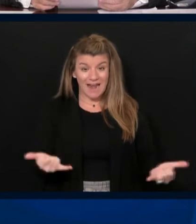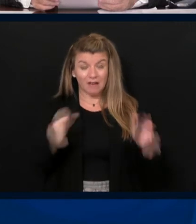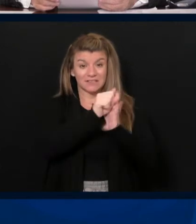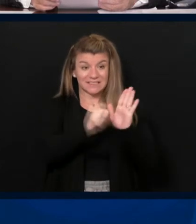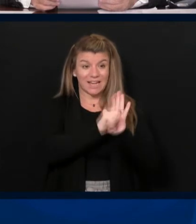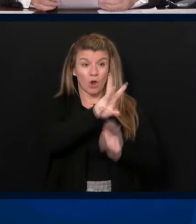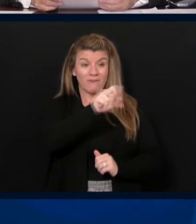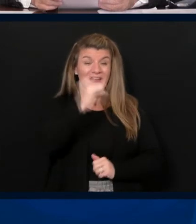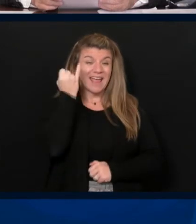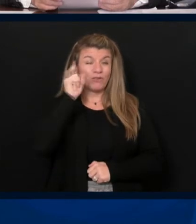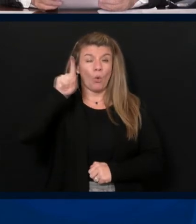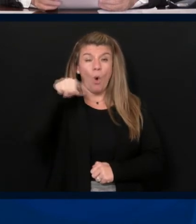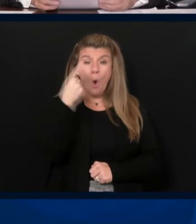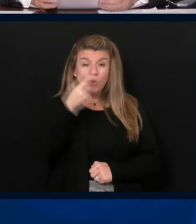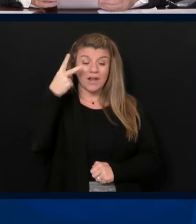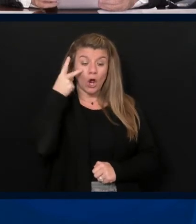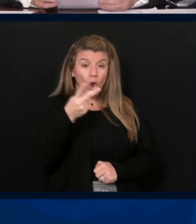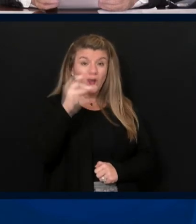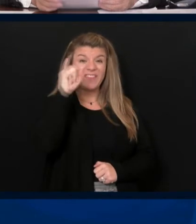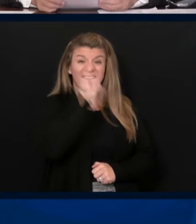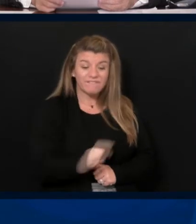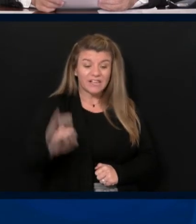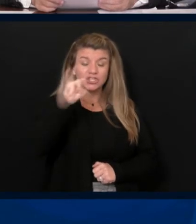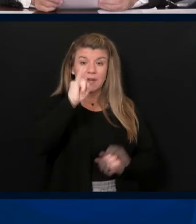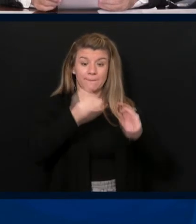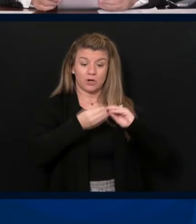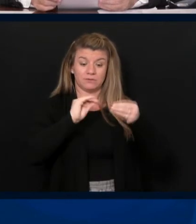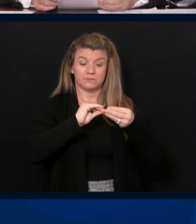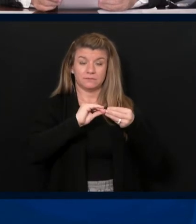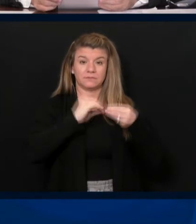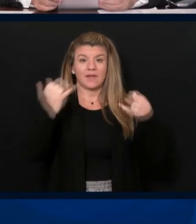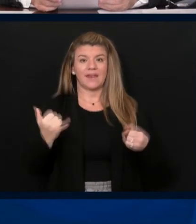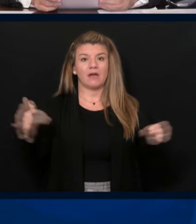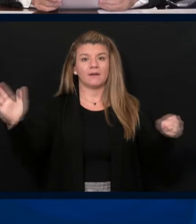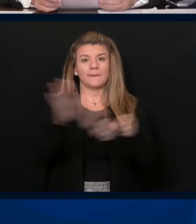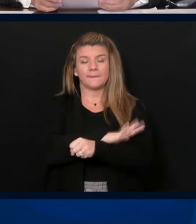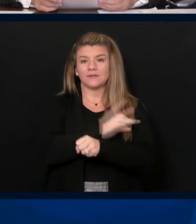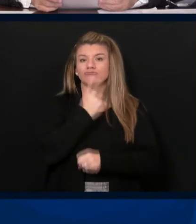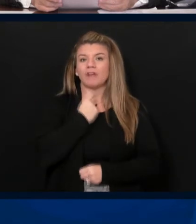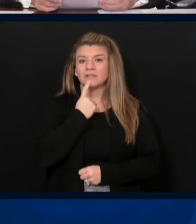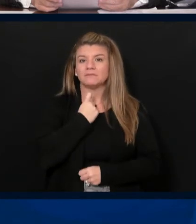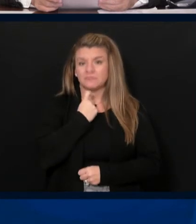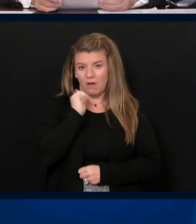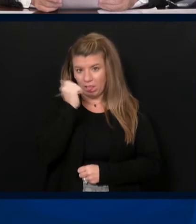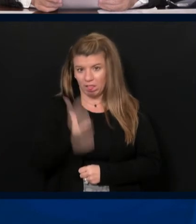you only look at the infection rate, are now in the red alone.